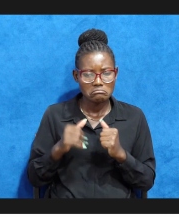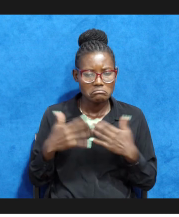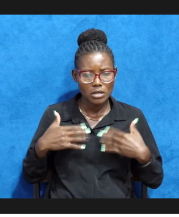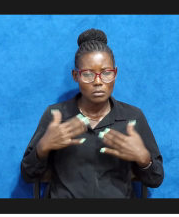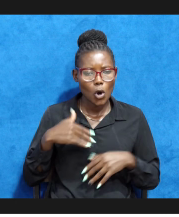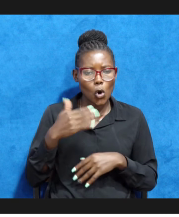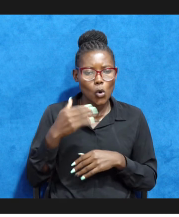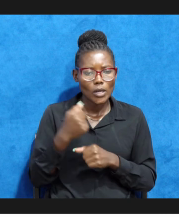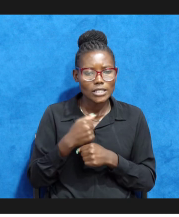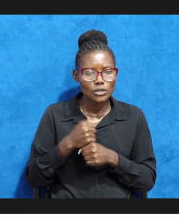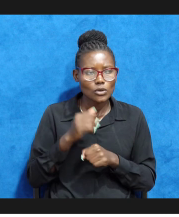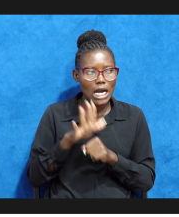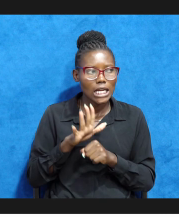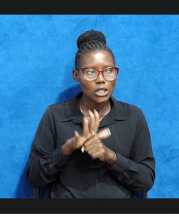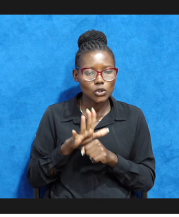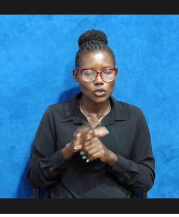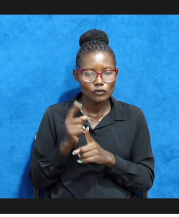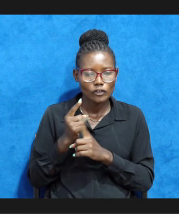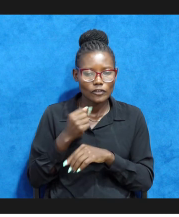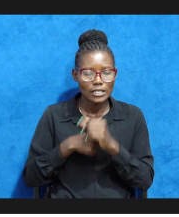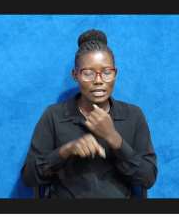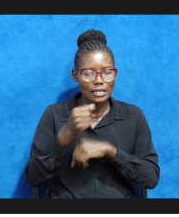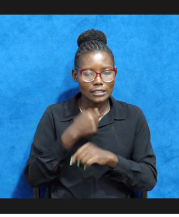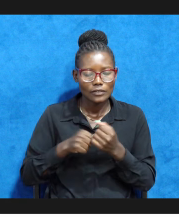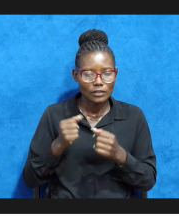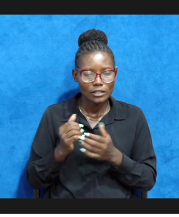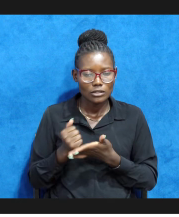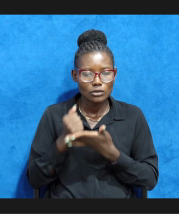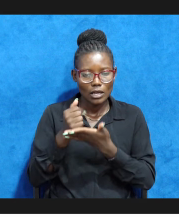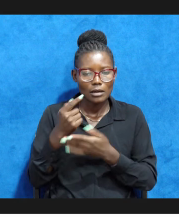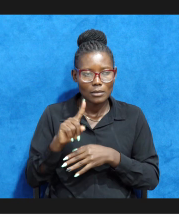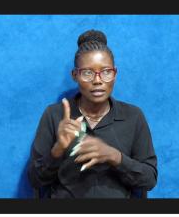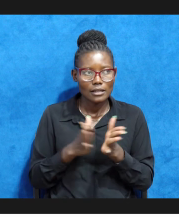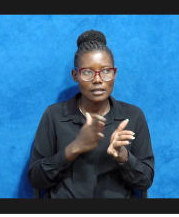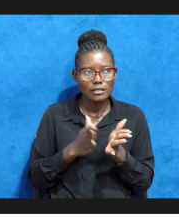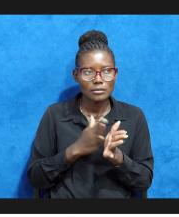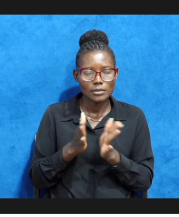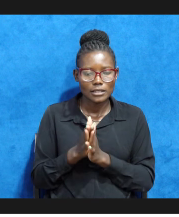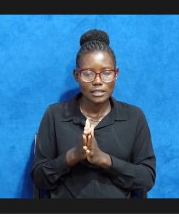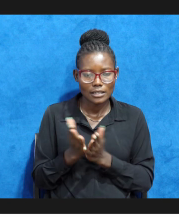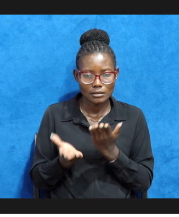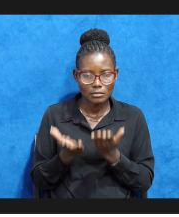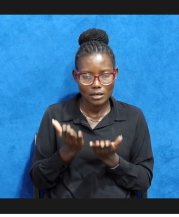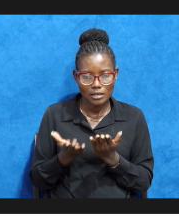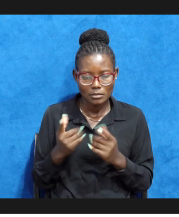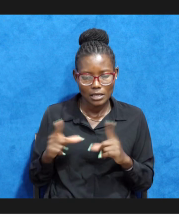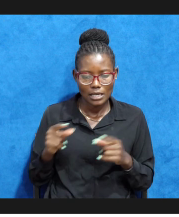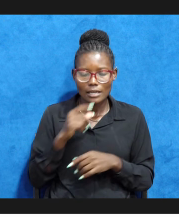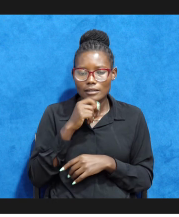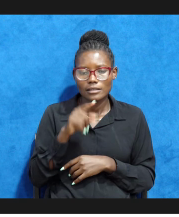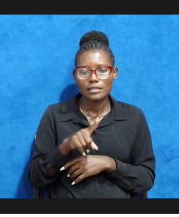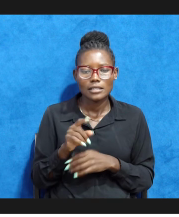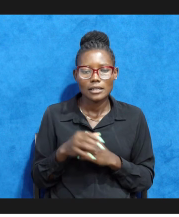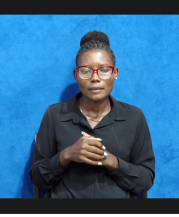So maybe I didn't understand well. He could clarify for that drills,